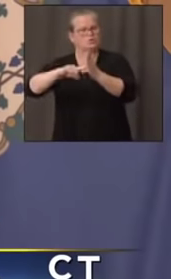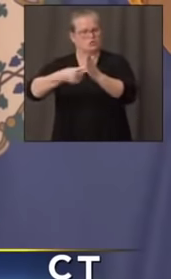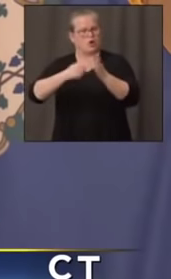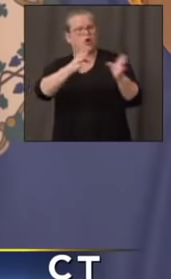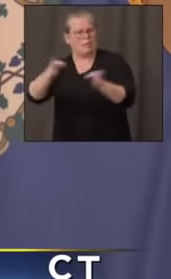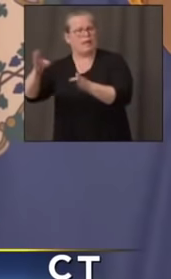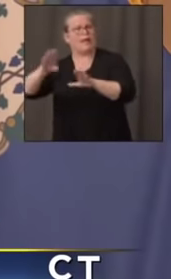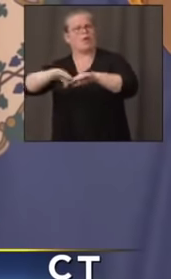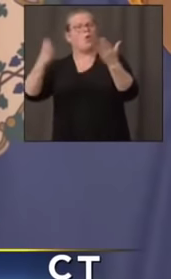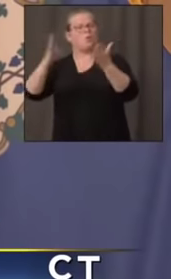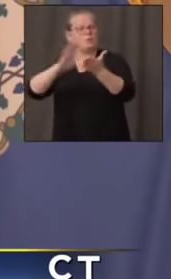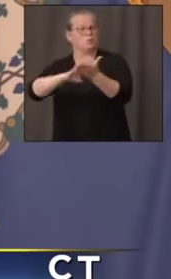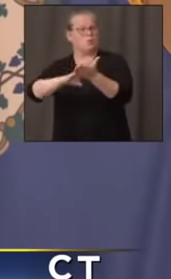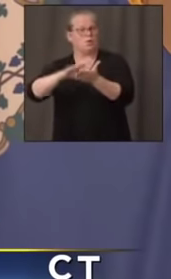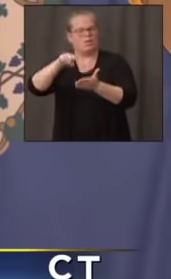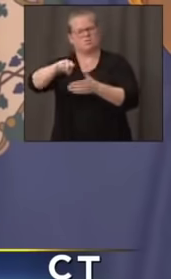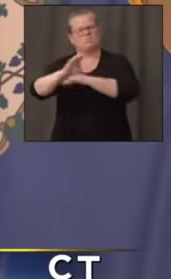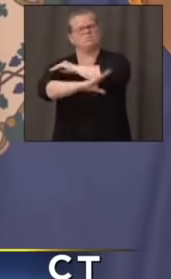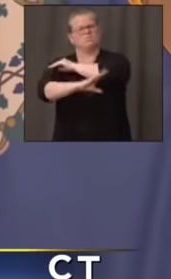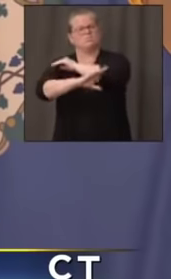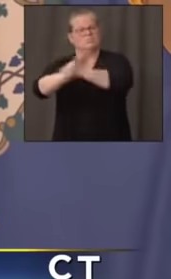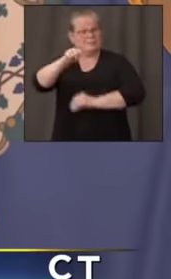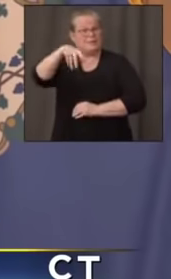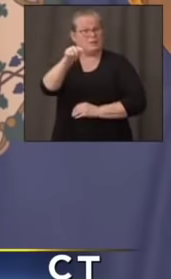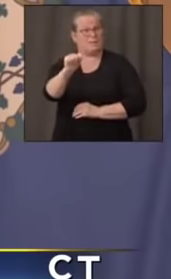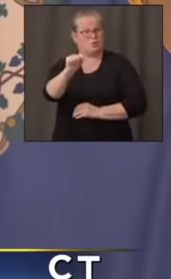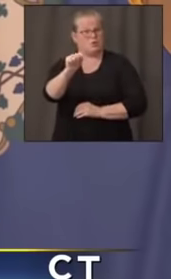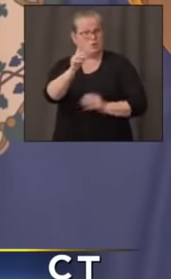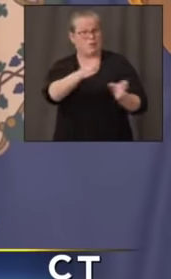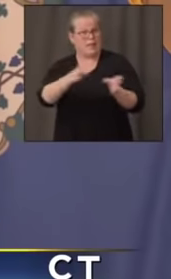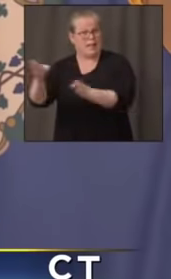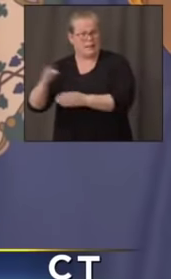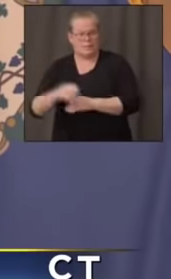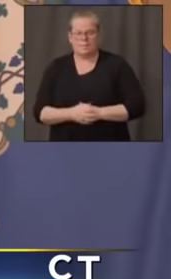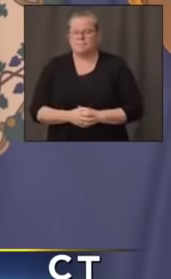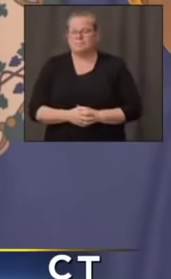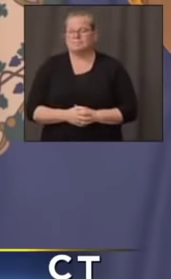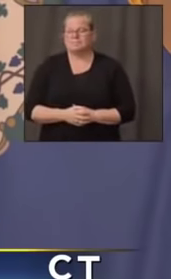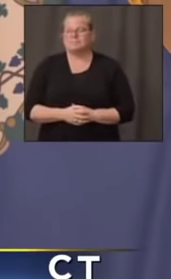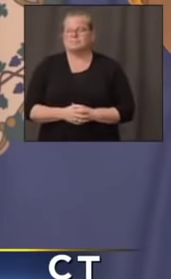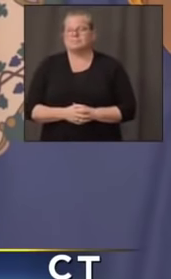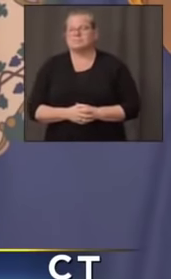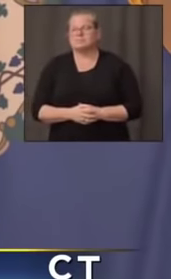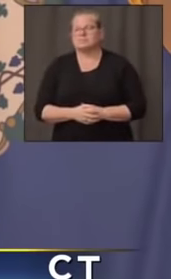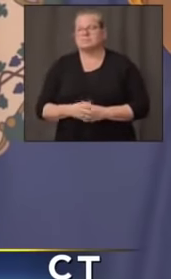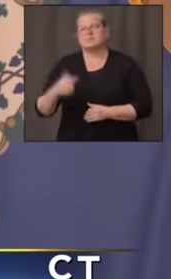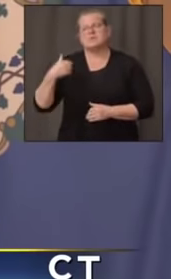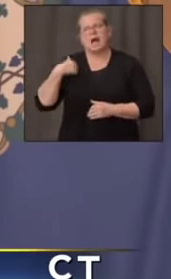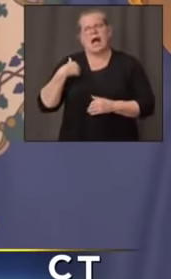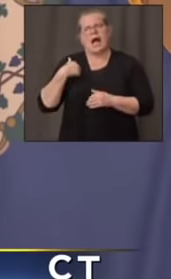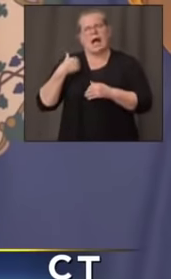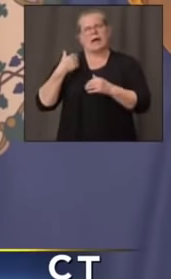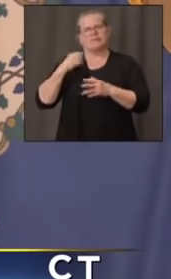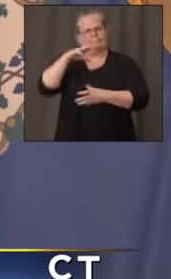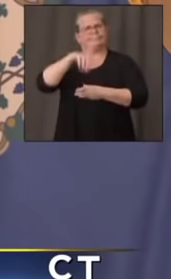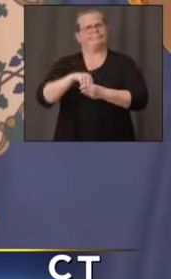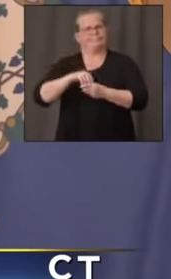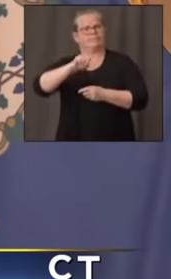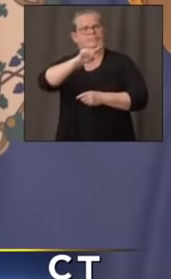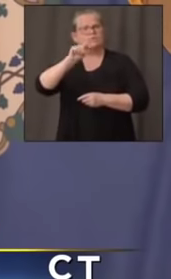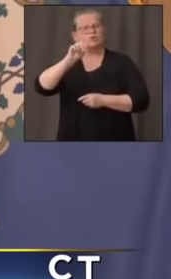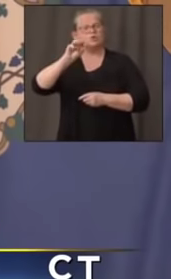And I was just on a conference call with a Zoom call, to be exact, with a couple of thousand educators, and